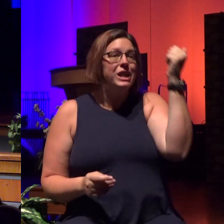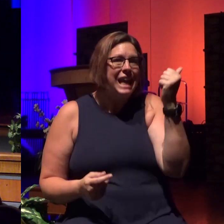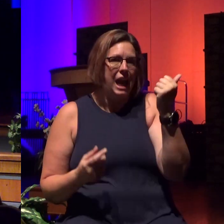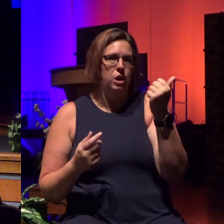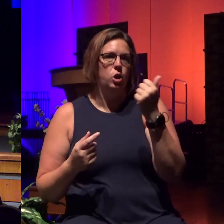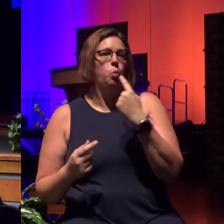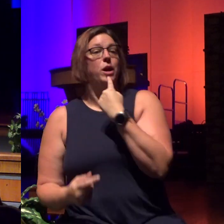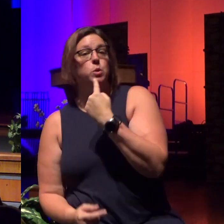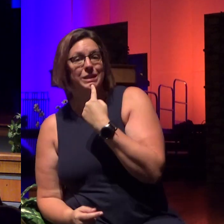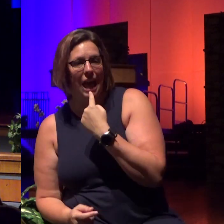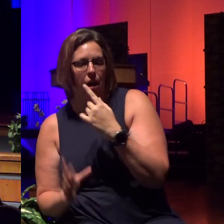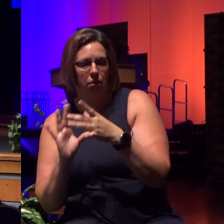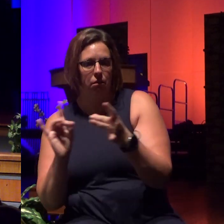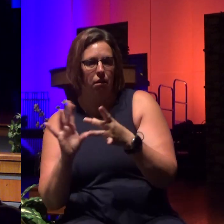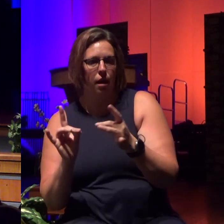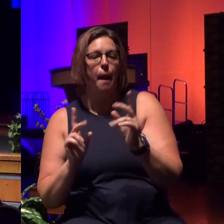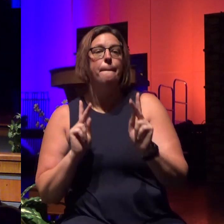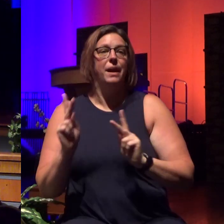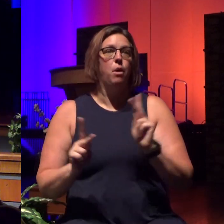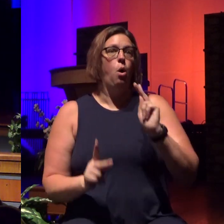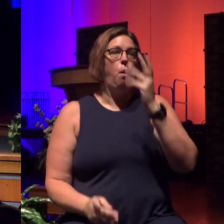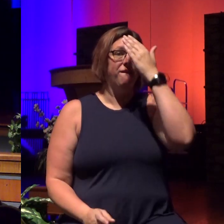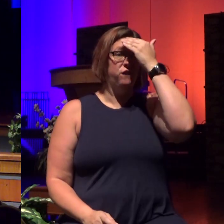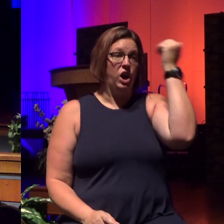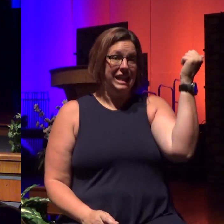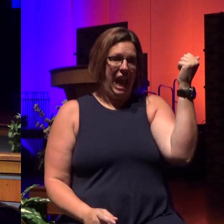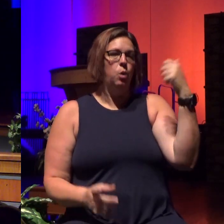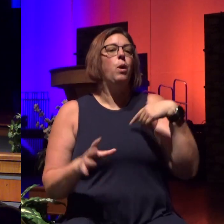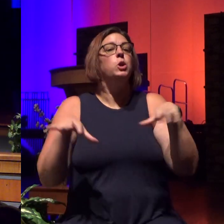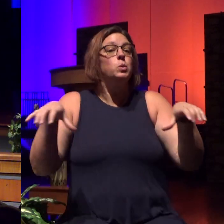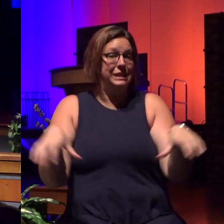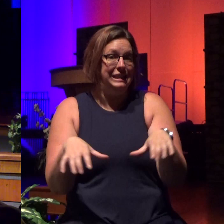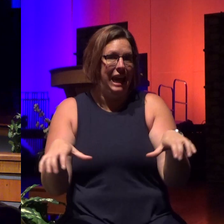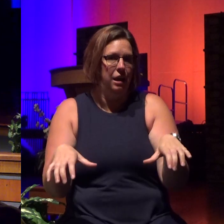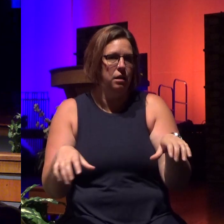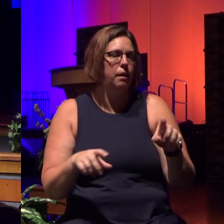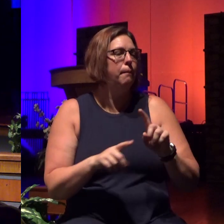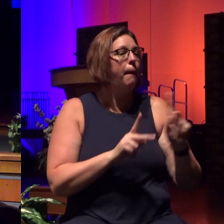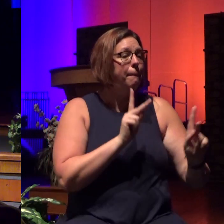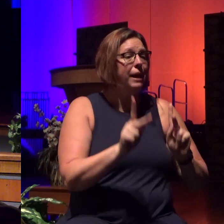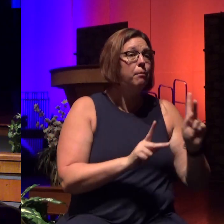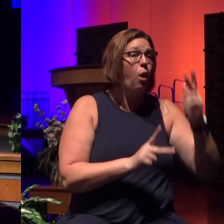did, but people will never forget how you made them feel.